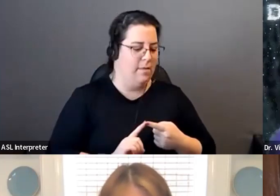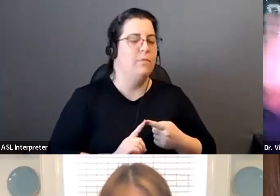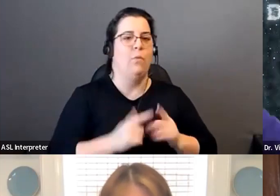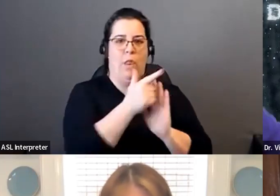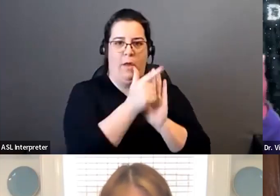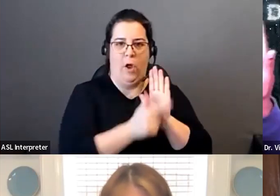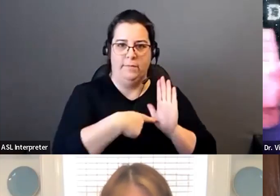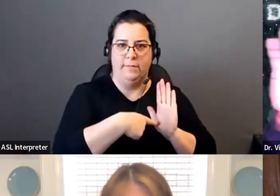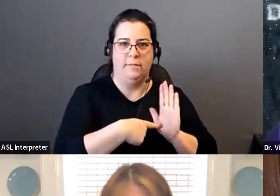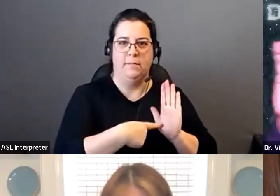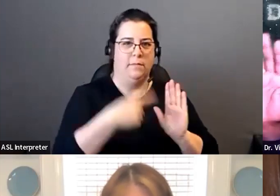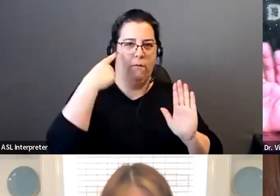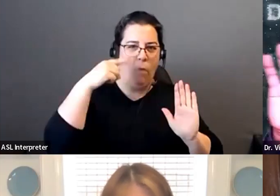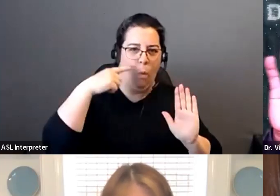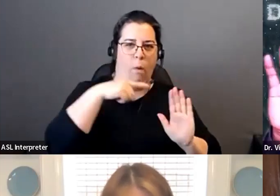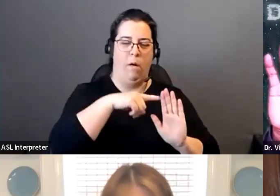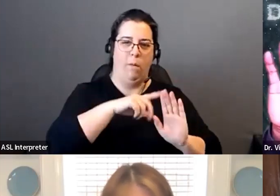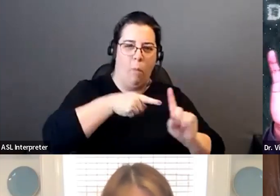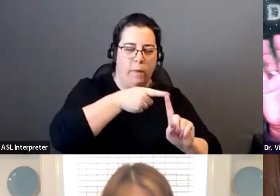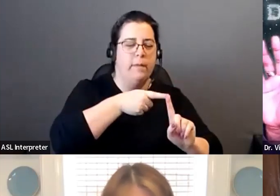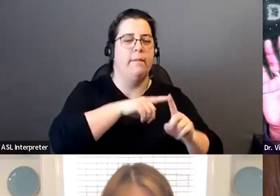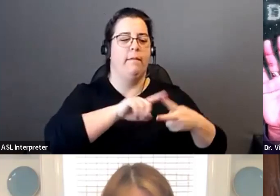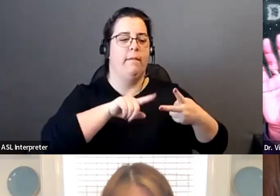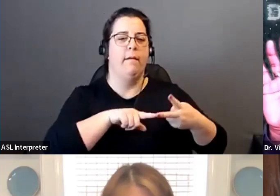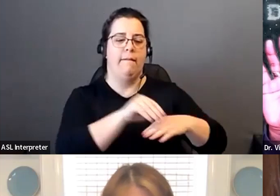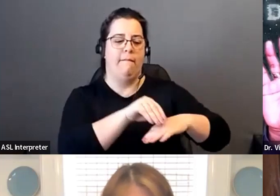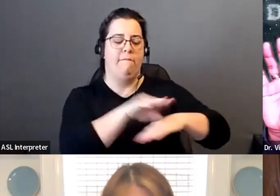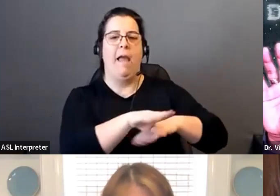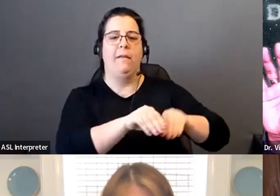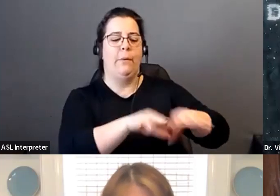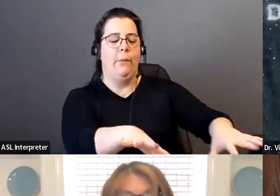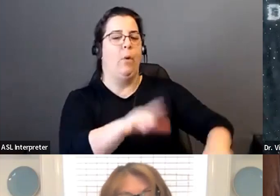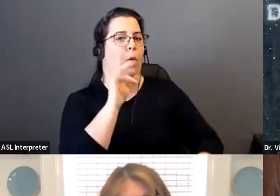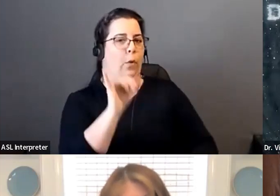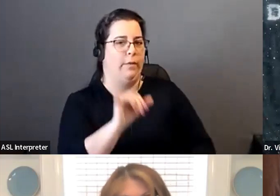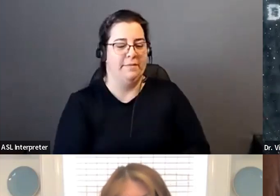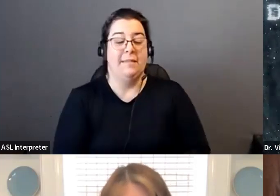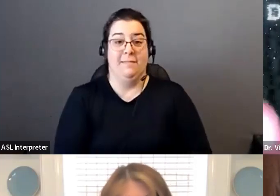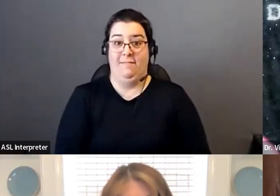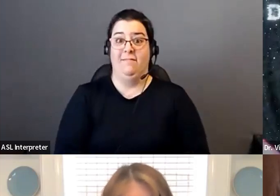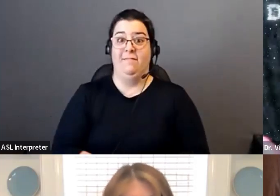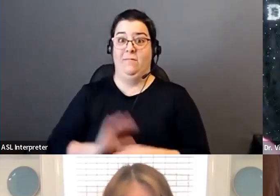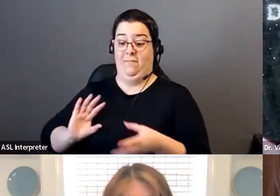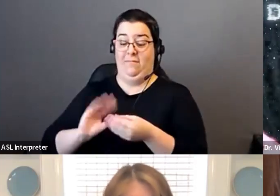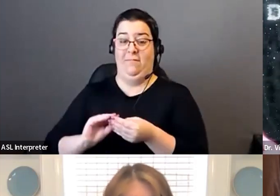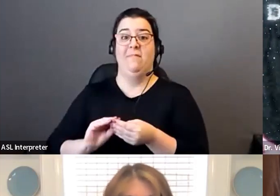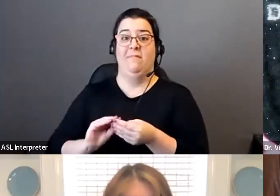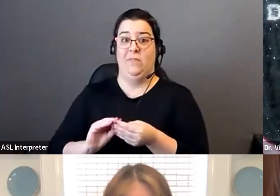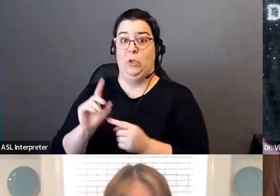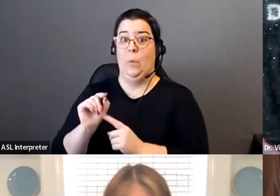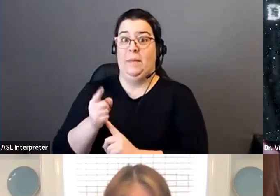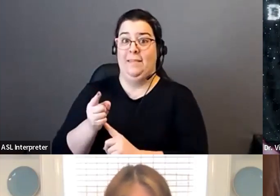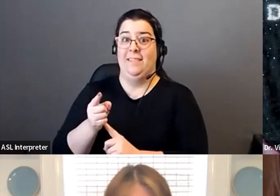impact? And she took up 18 out of the 20 minutes. And I felt happy that I got 5 minutes more than